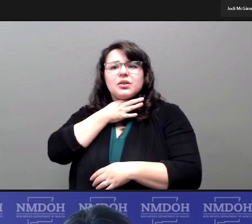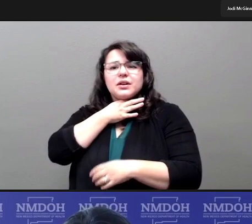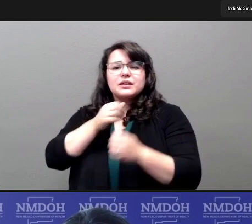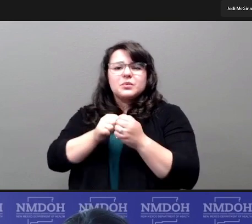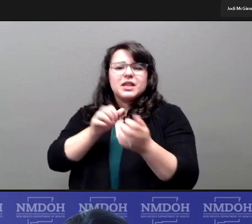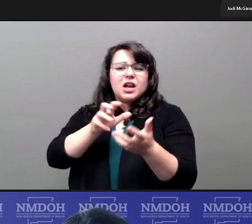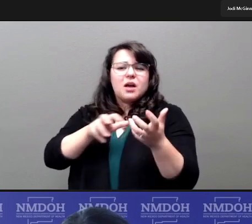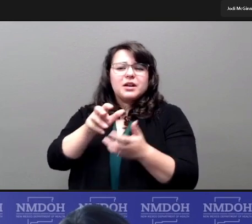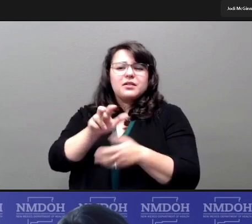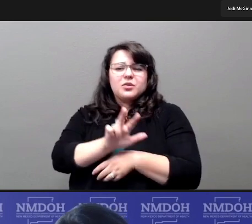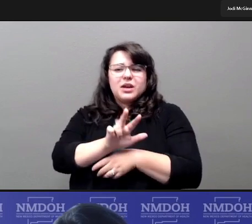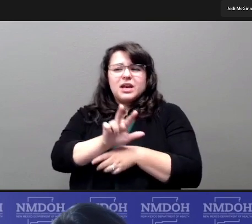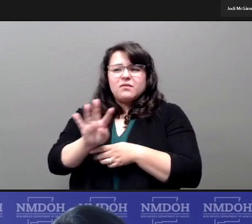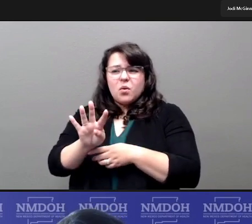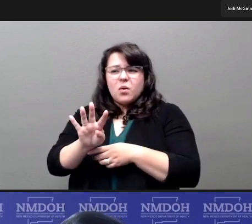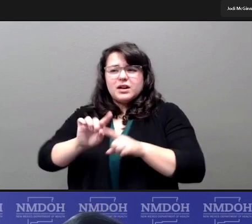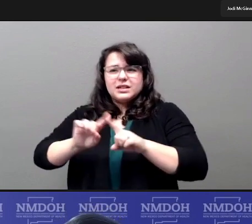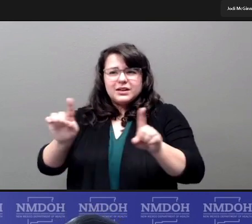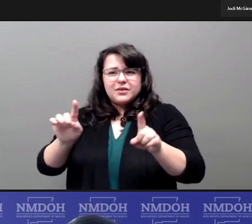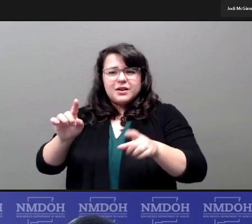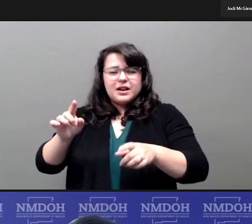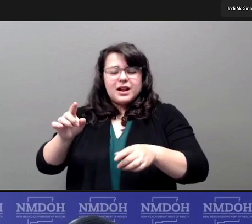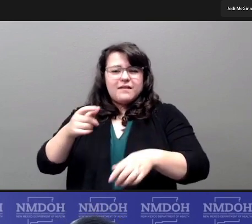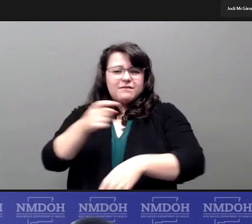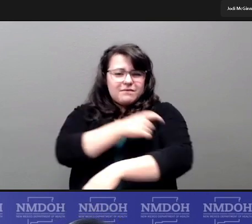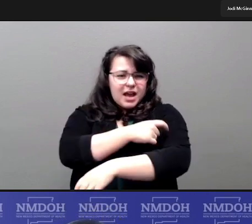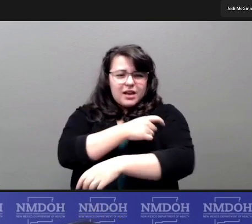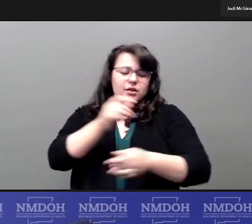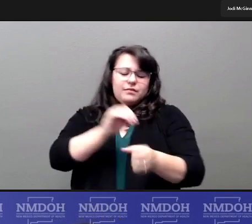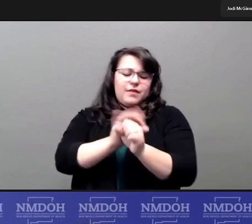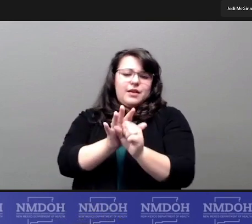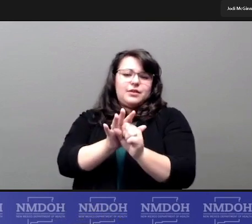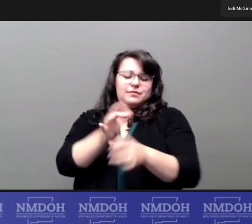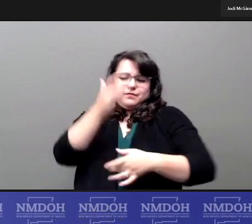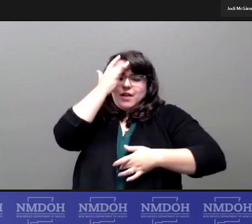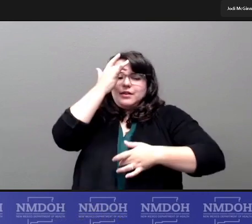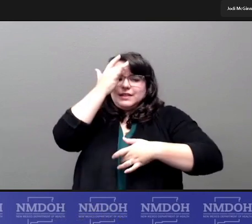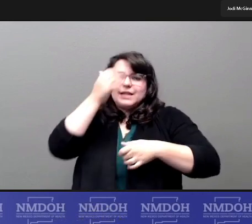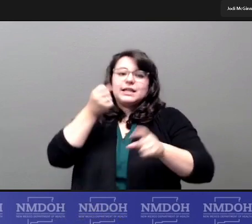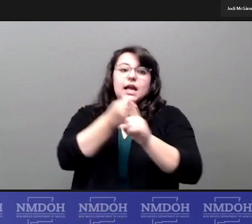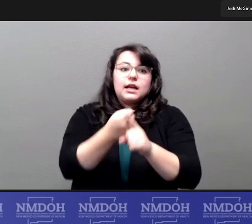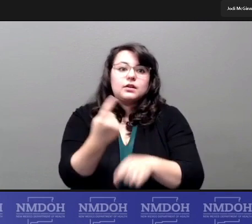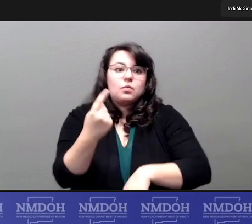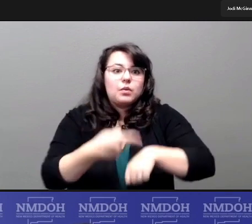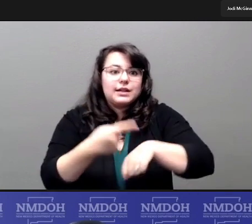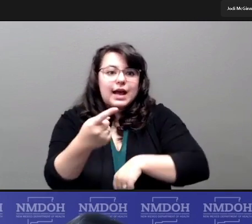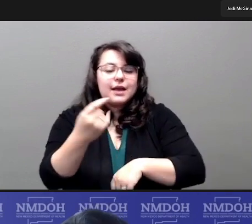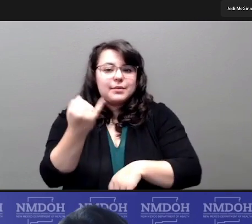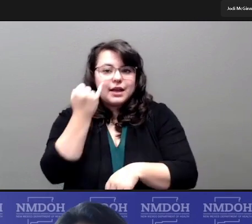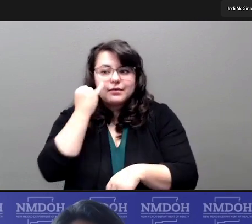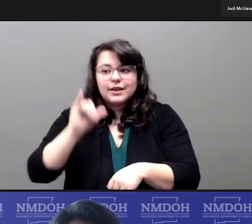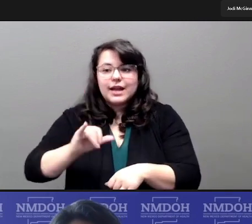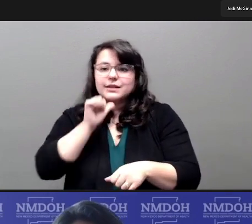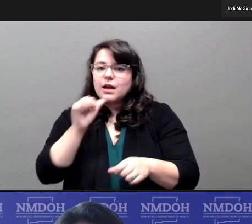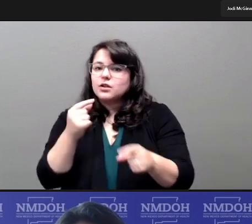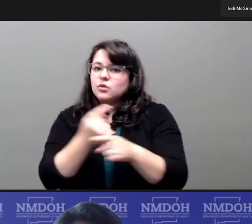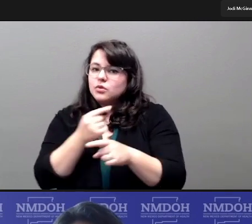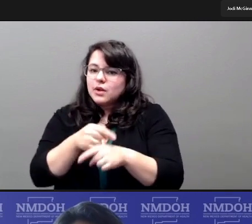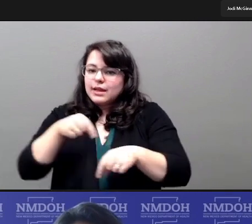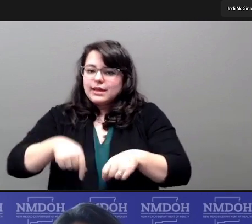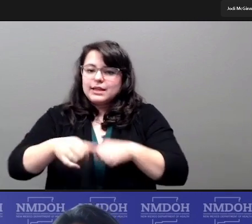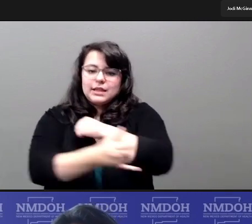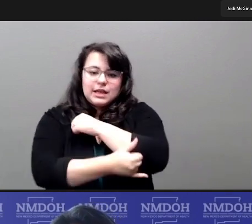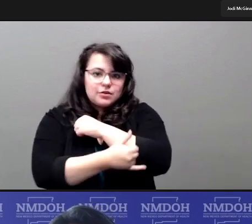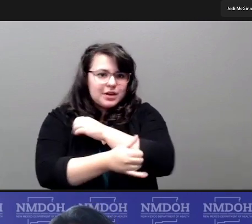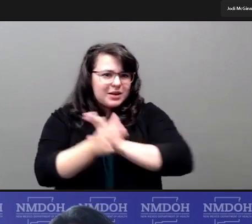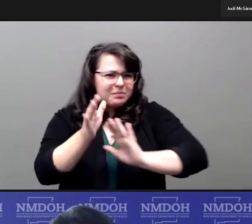of 3-4 different viruses all hitting us at once is unusual in this country. Is it possible we'll